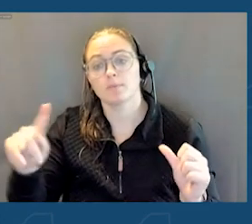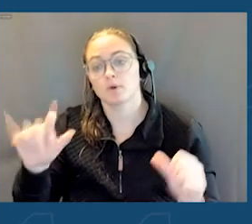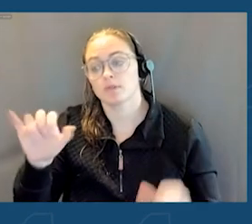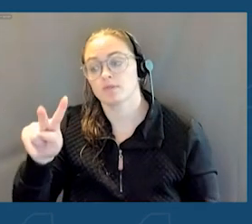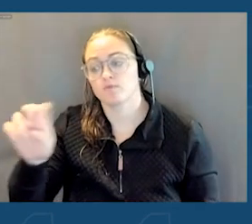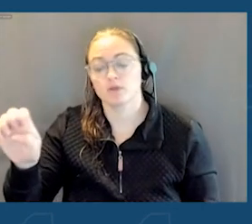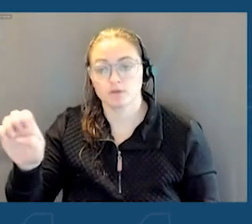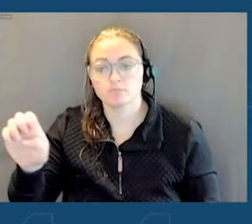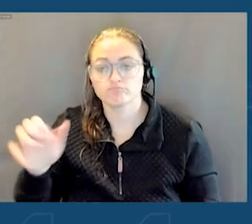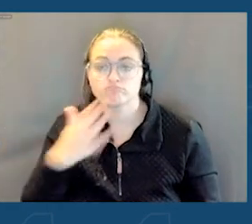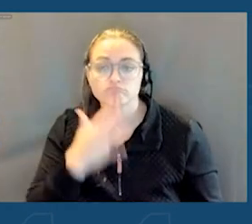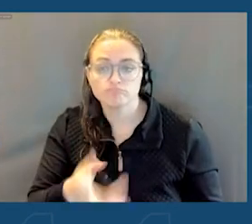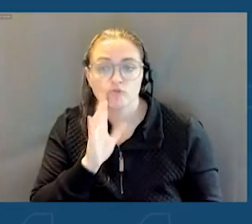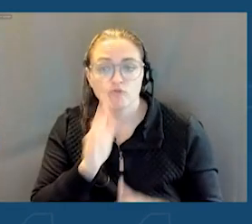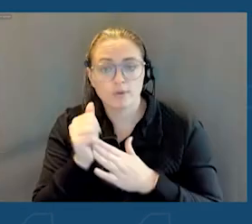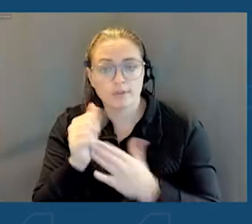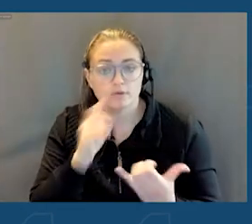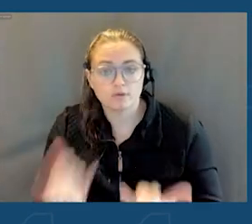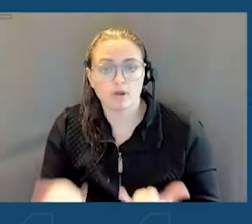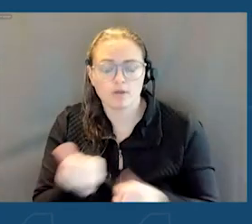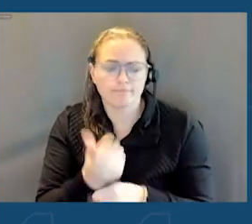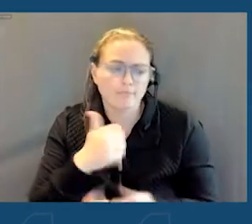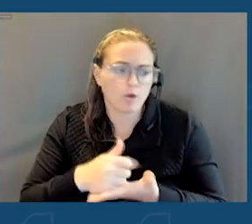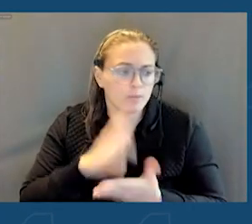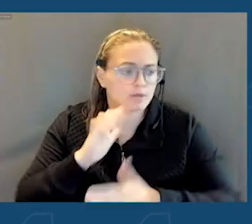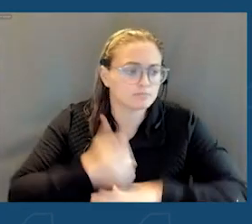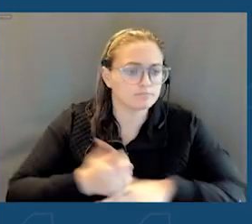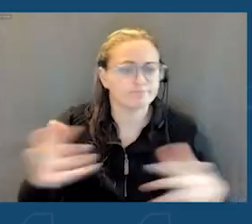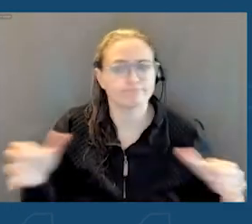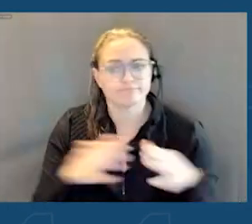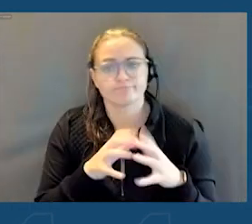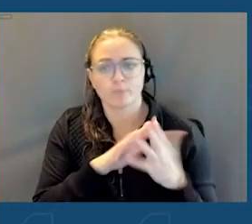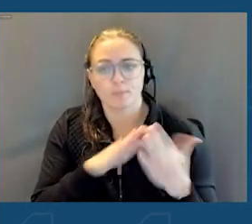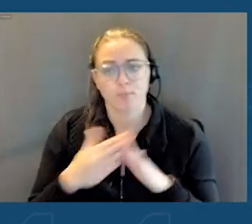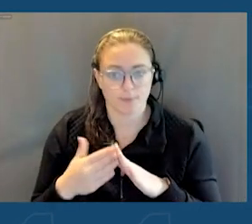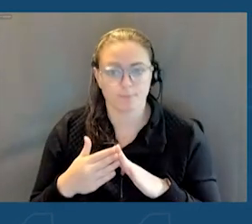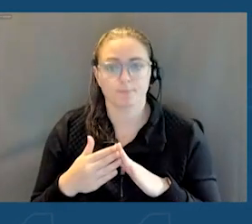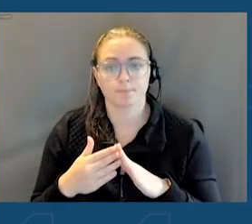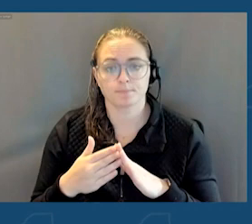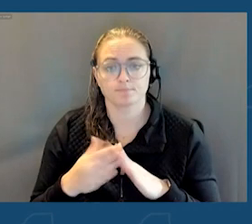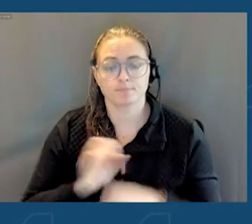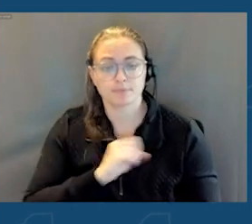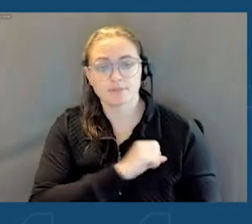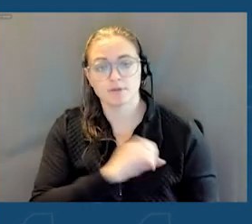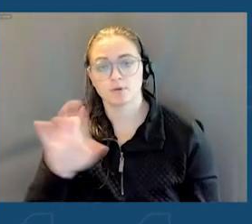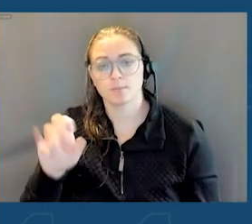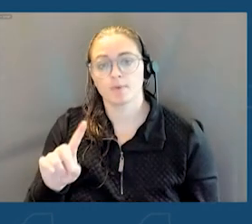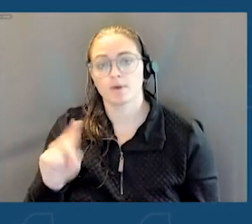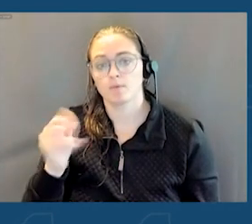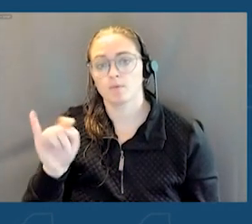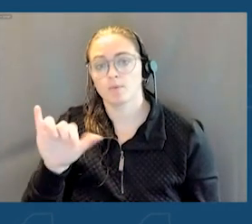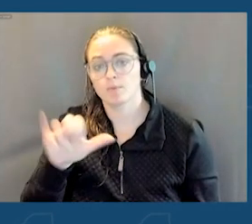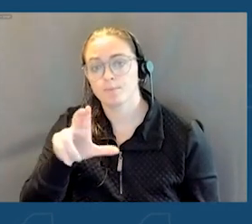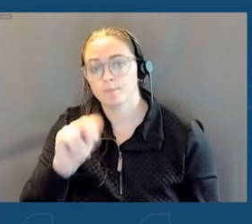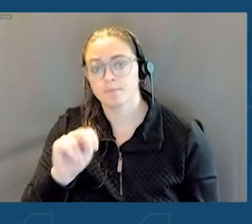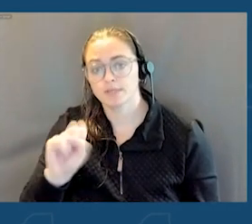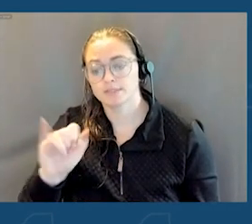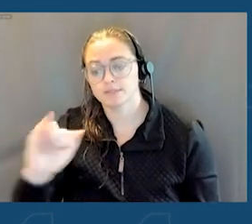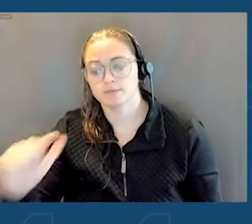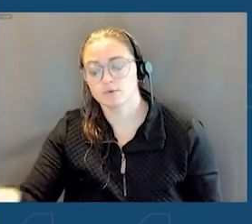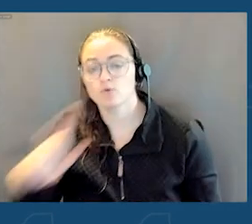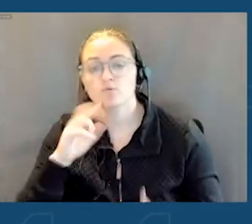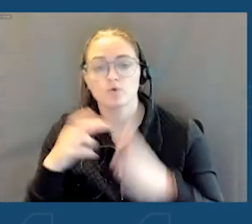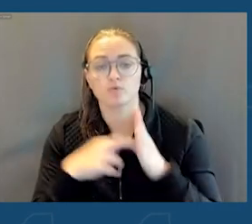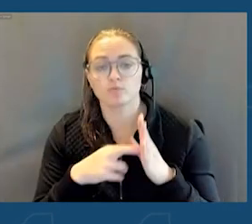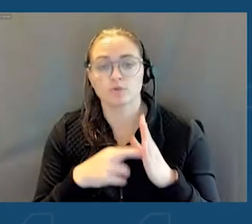his leadership here today, helping us pull the community together. Senator Brad Hoylman-Siegel for his representation of